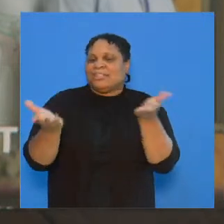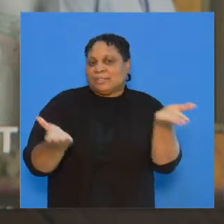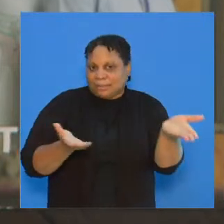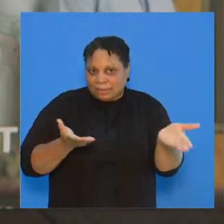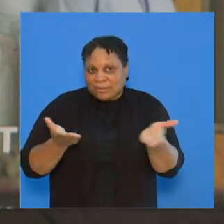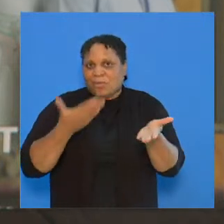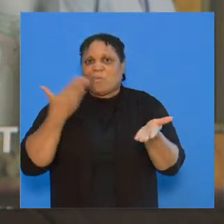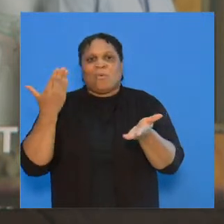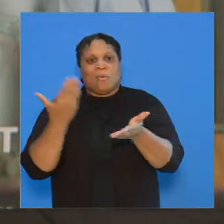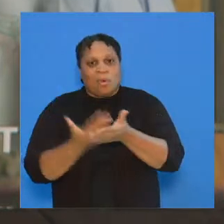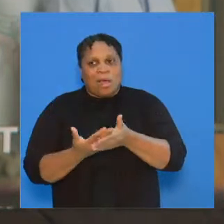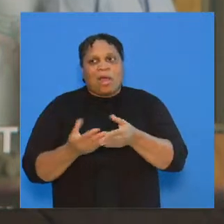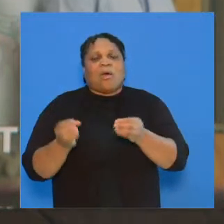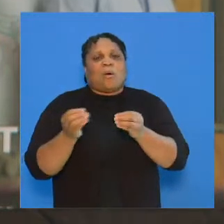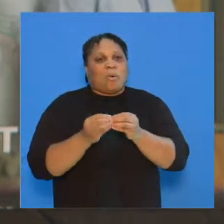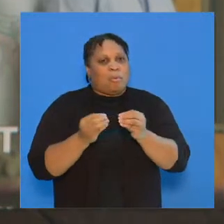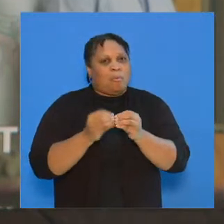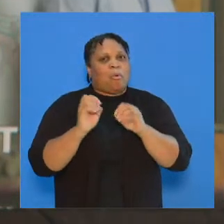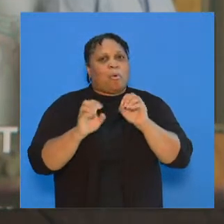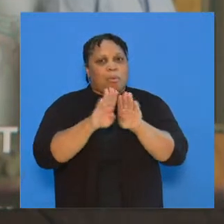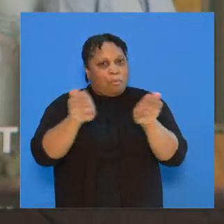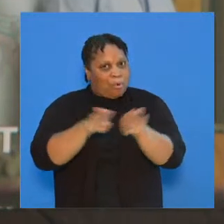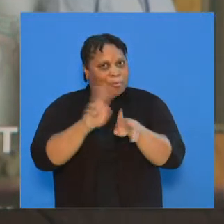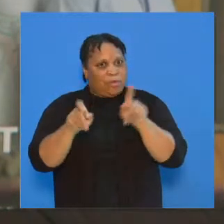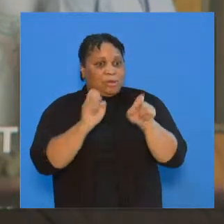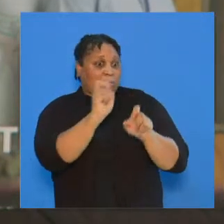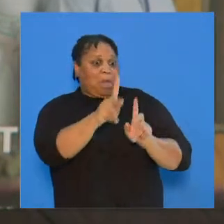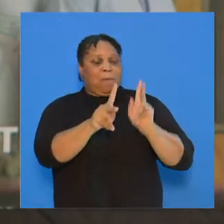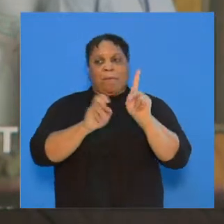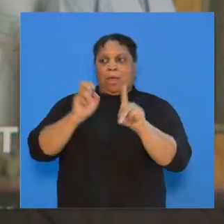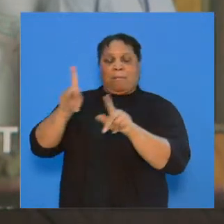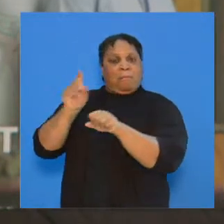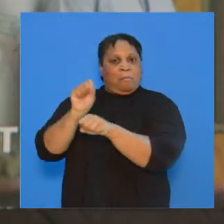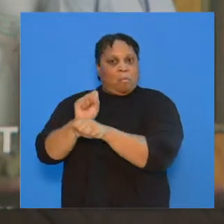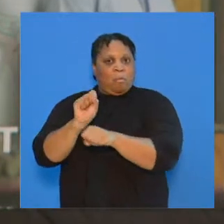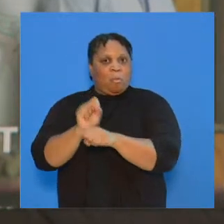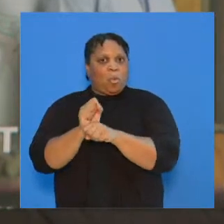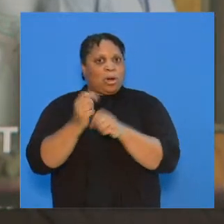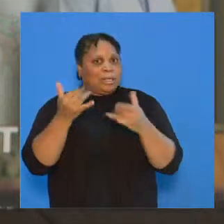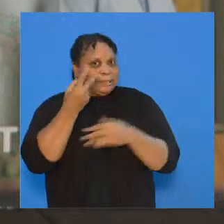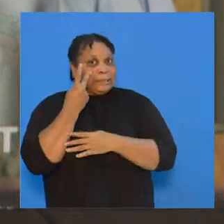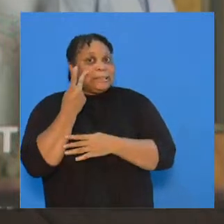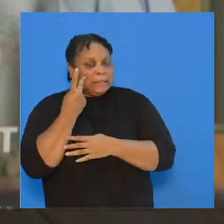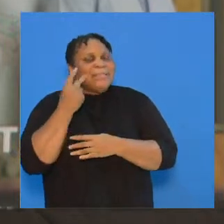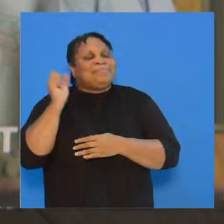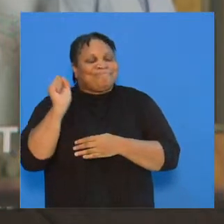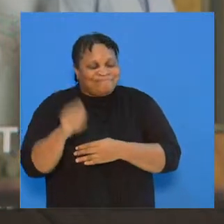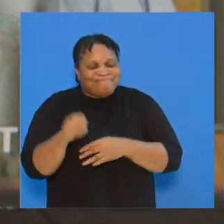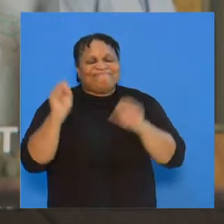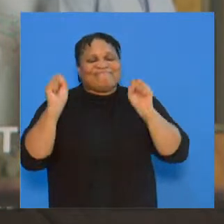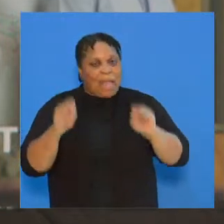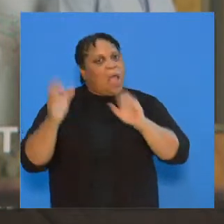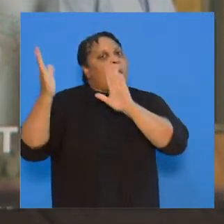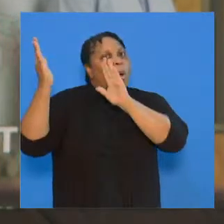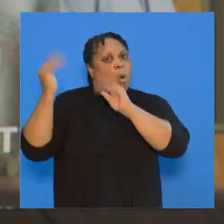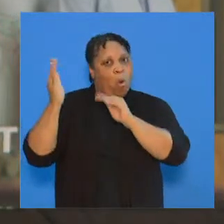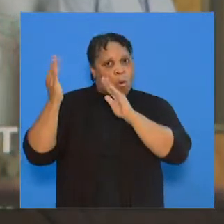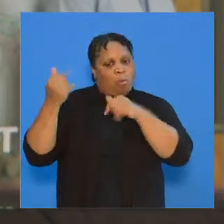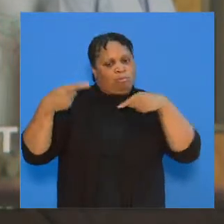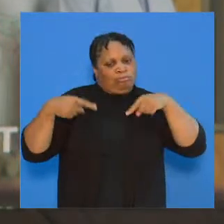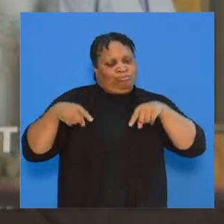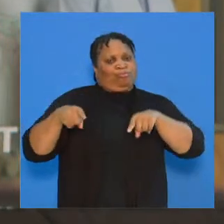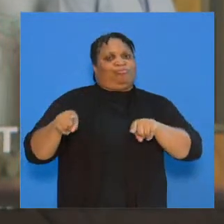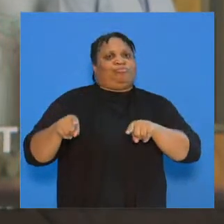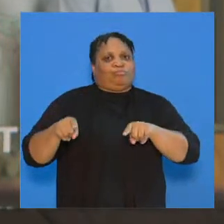as more and more Bermudians return back to work, we are beginning to see that there can be hope in the midst